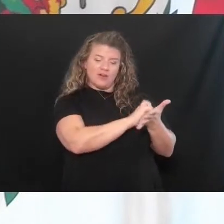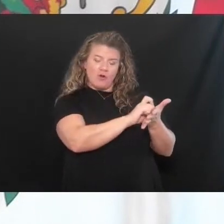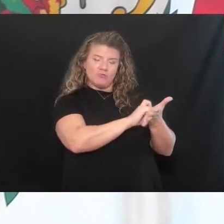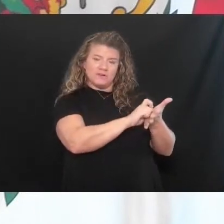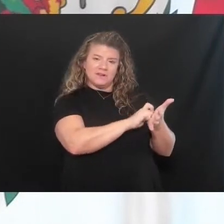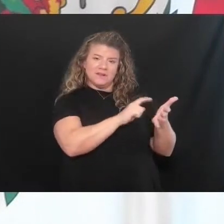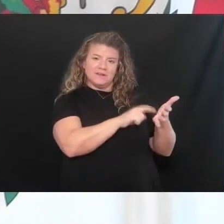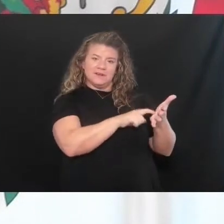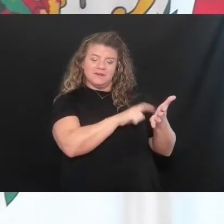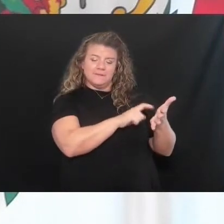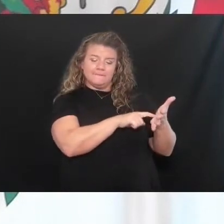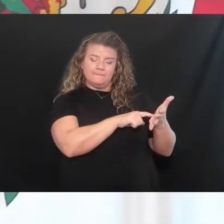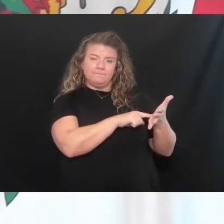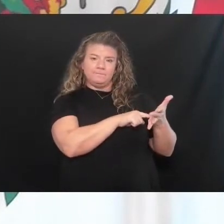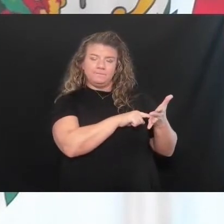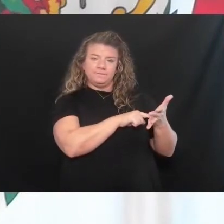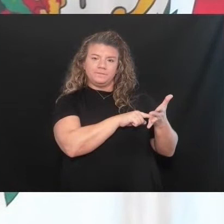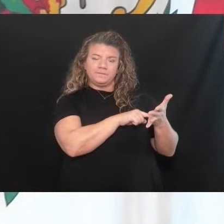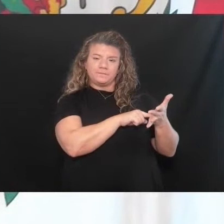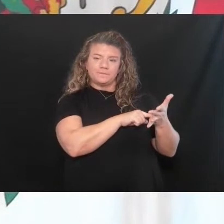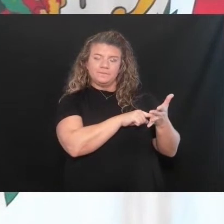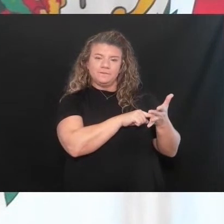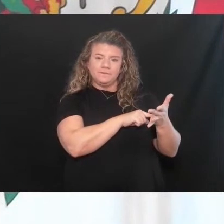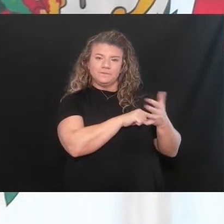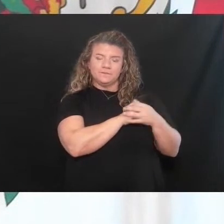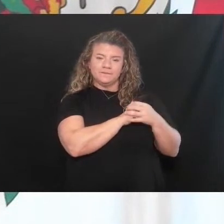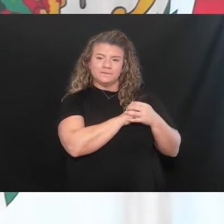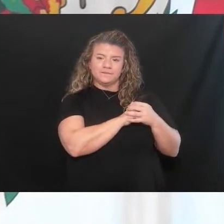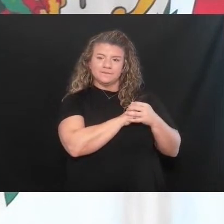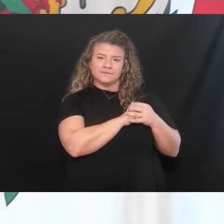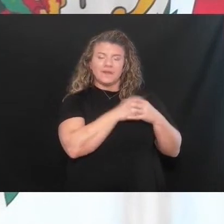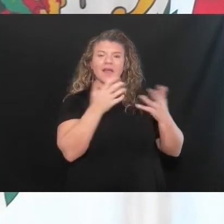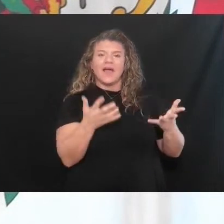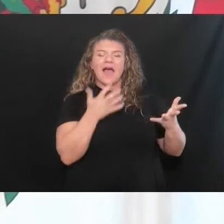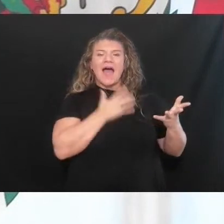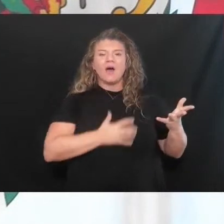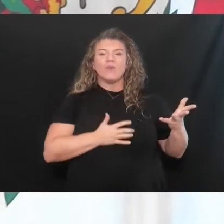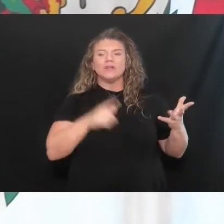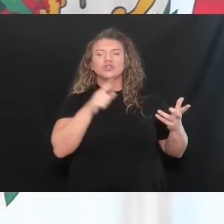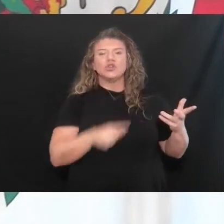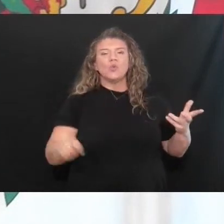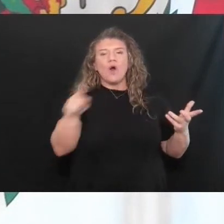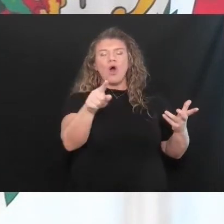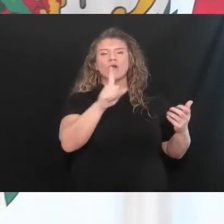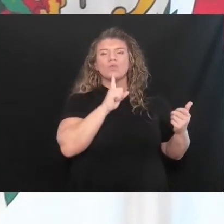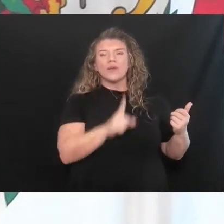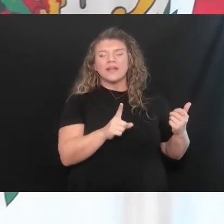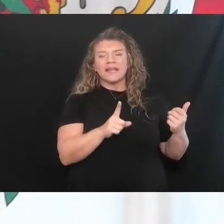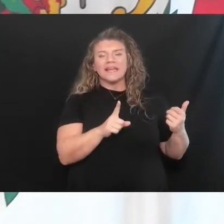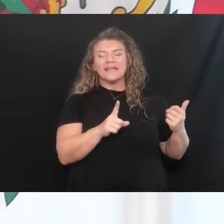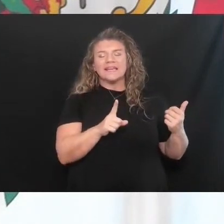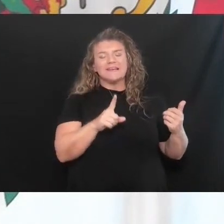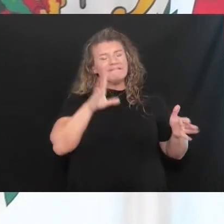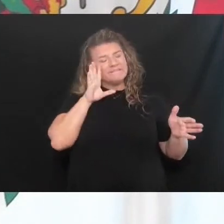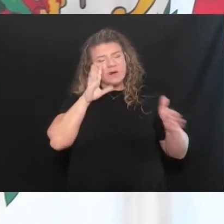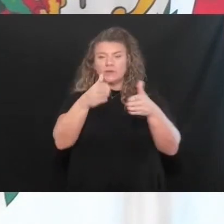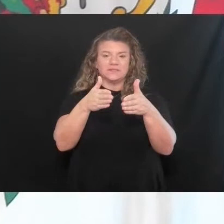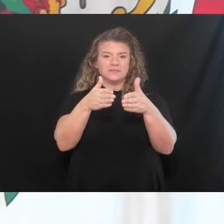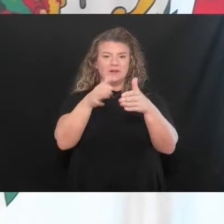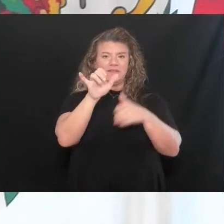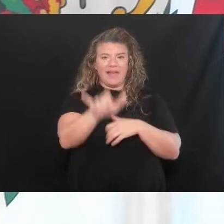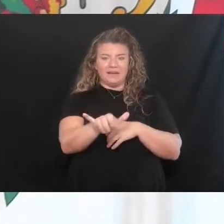just starting the questions. And I wish everybody could really dial into this,